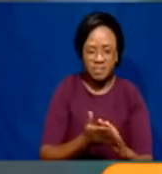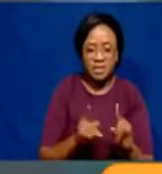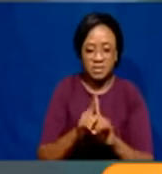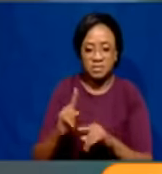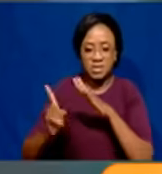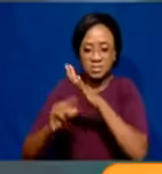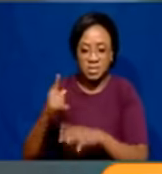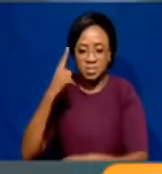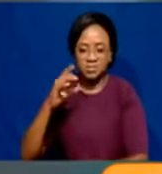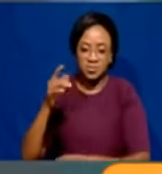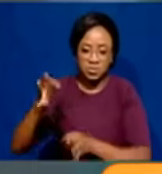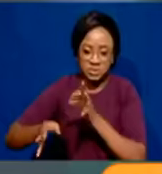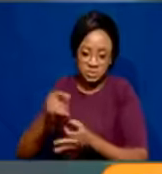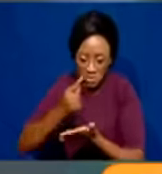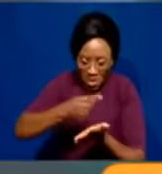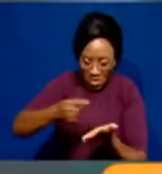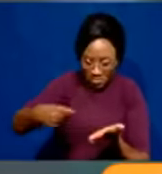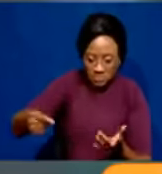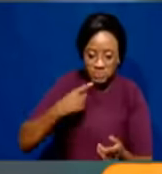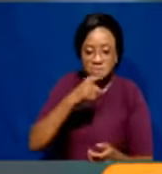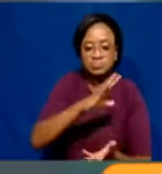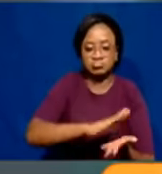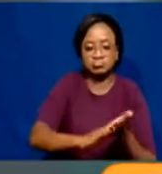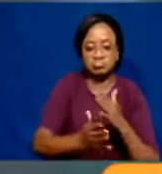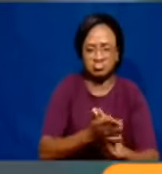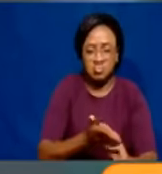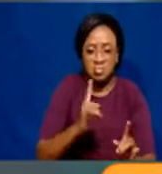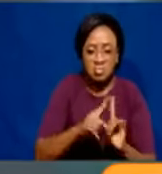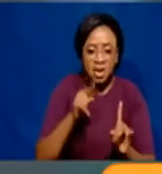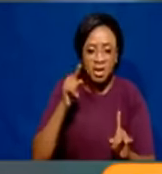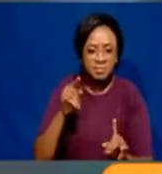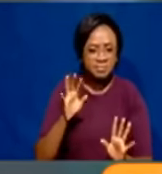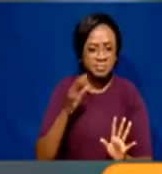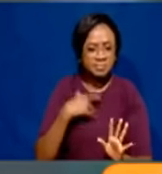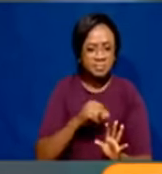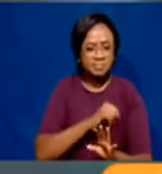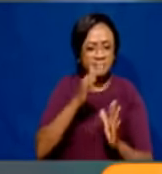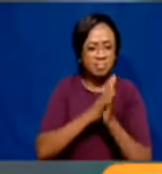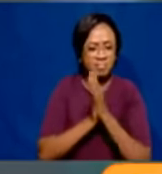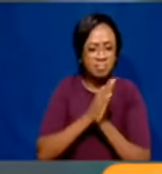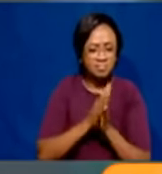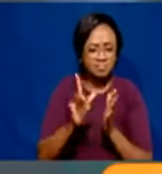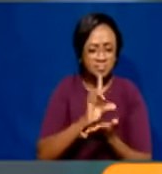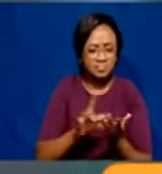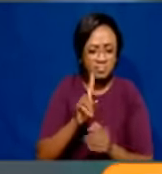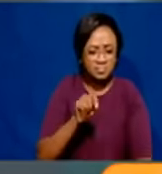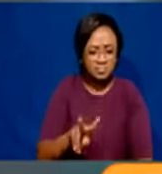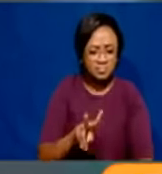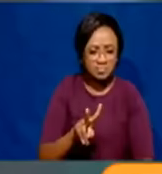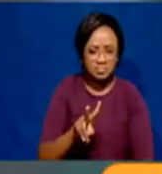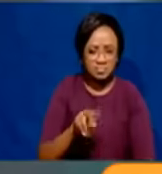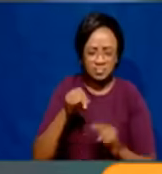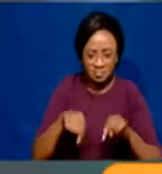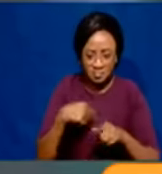minister. Now, news of this only came to light following the publication of a story by a local media house just this